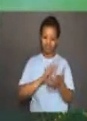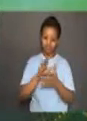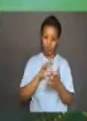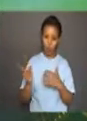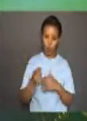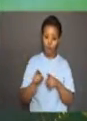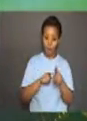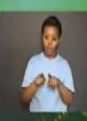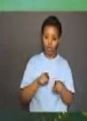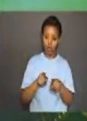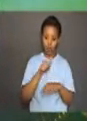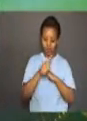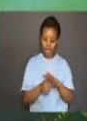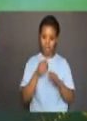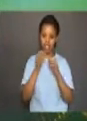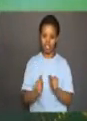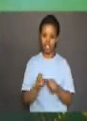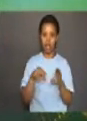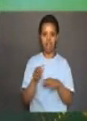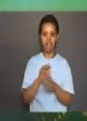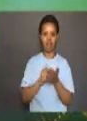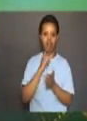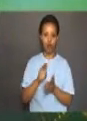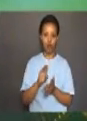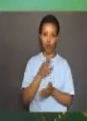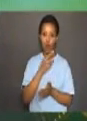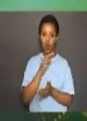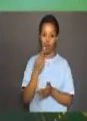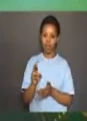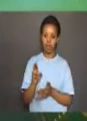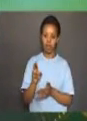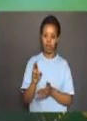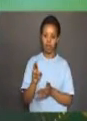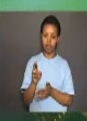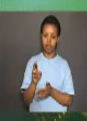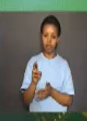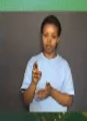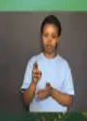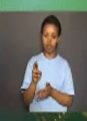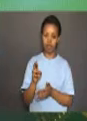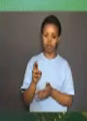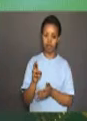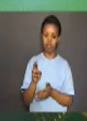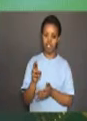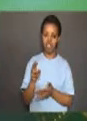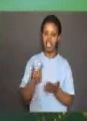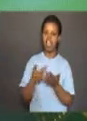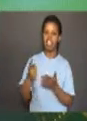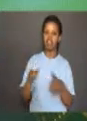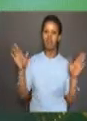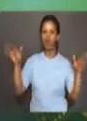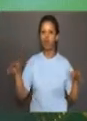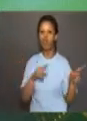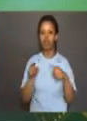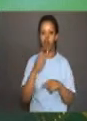Another example is of an ostrich's long legs and neck. Since they are birds